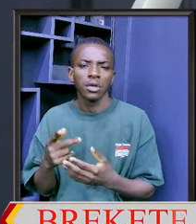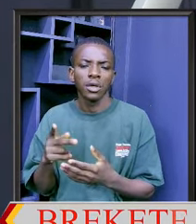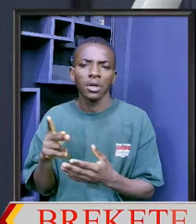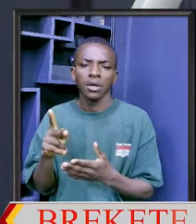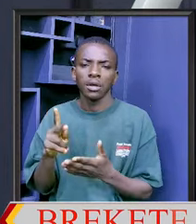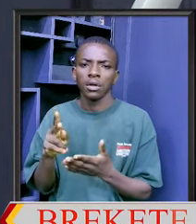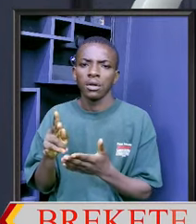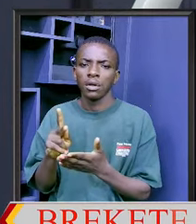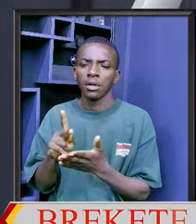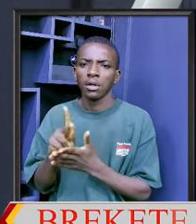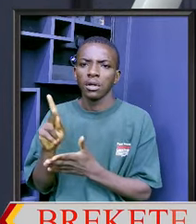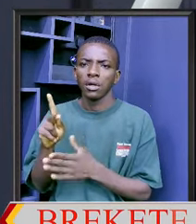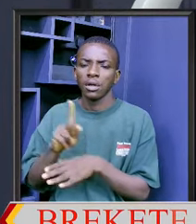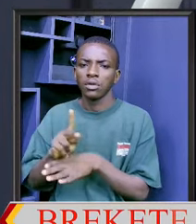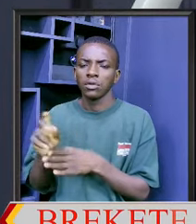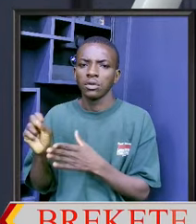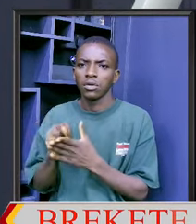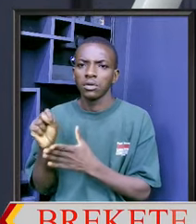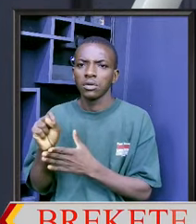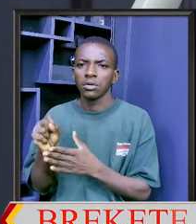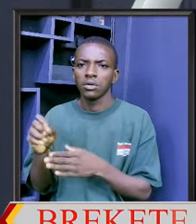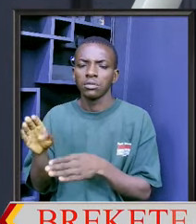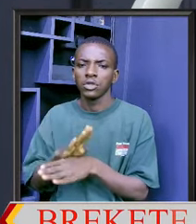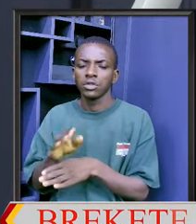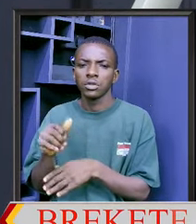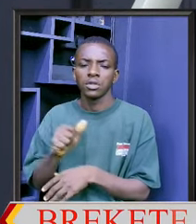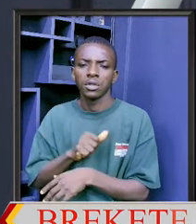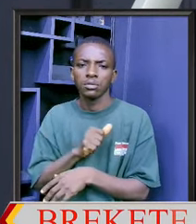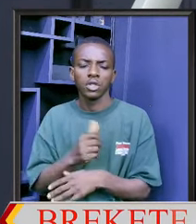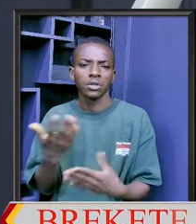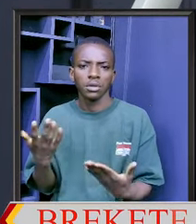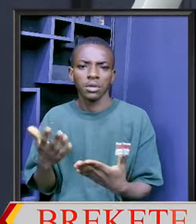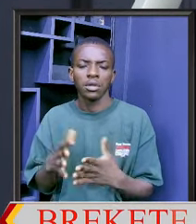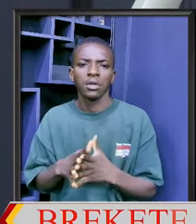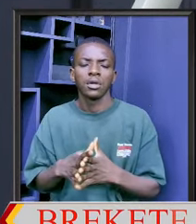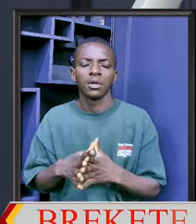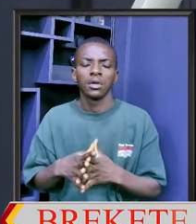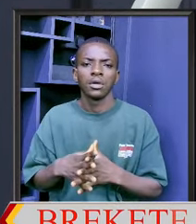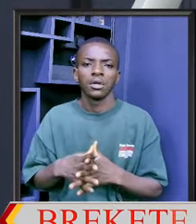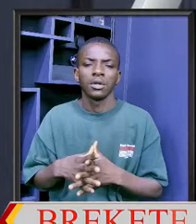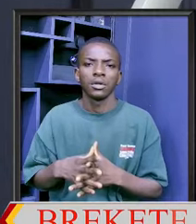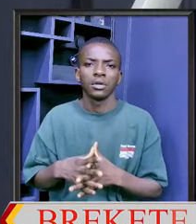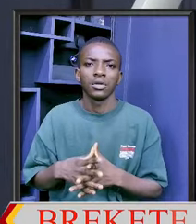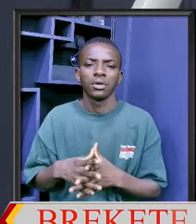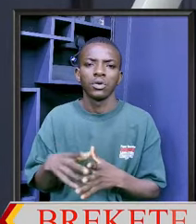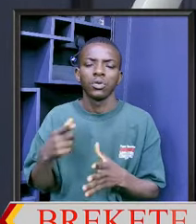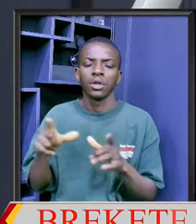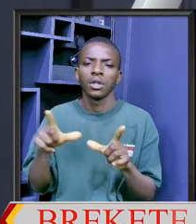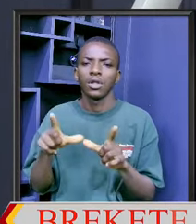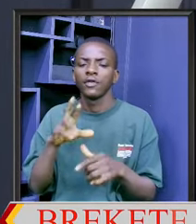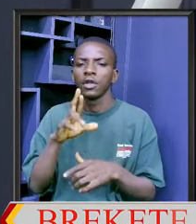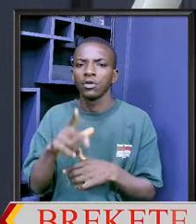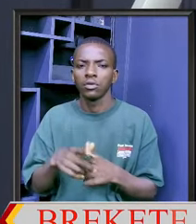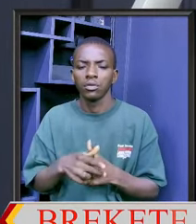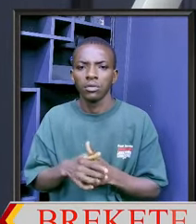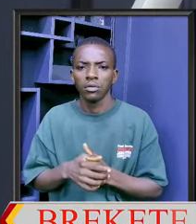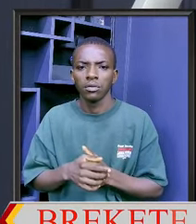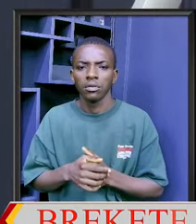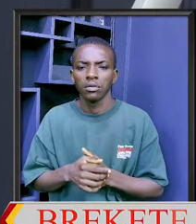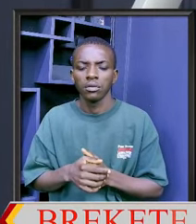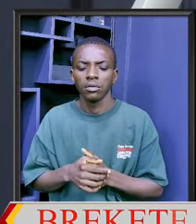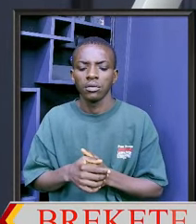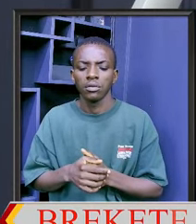Kasu. What do you they study? Business admin. Business admin. What level are you?